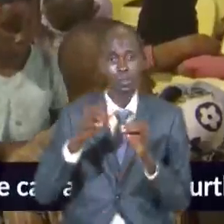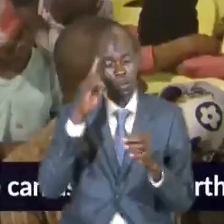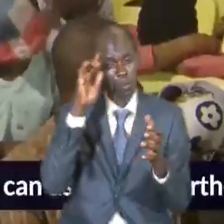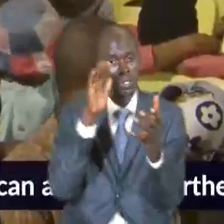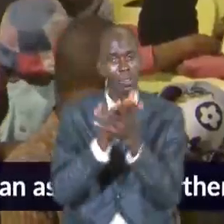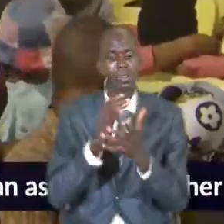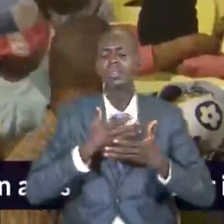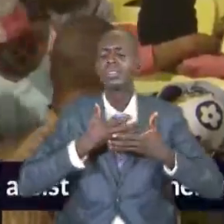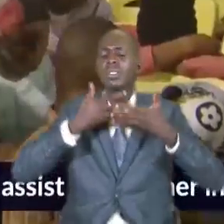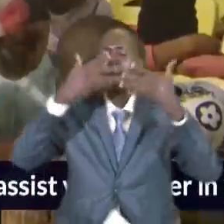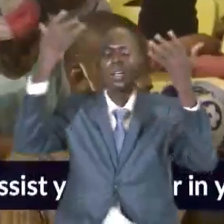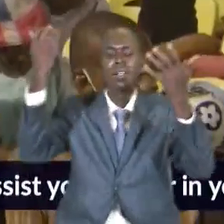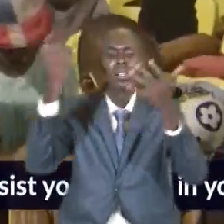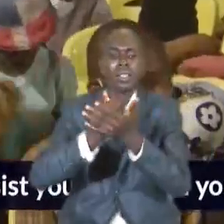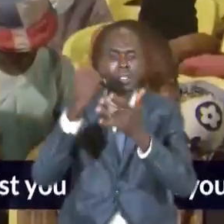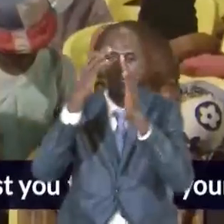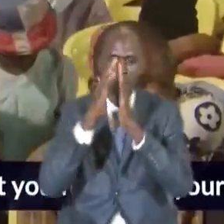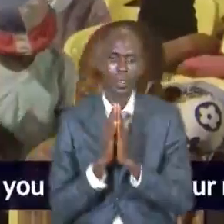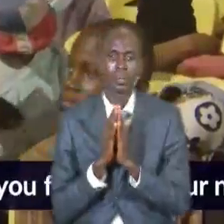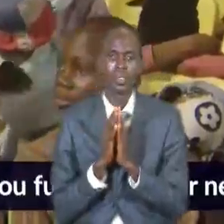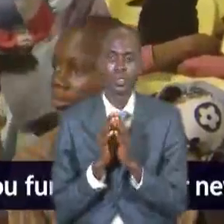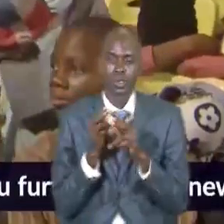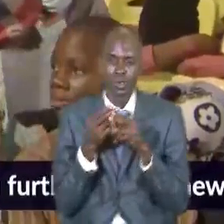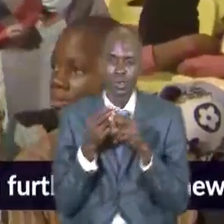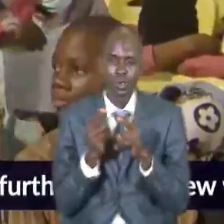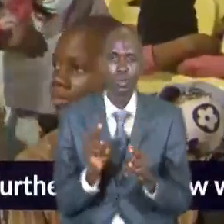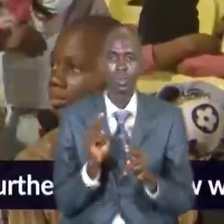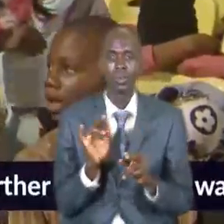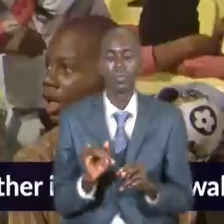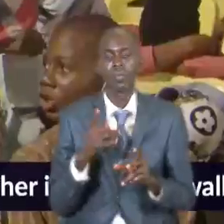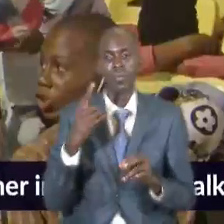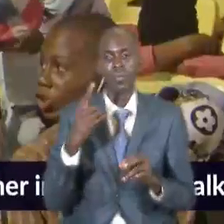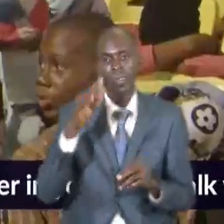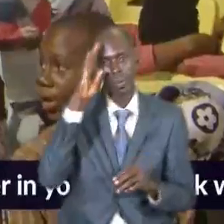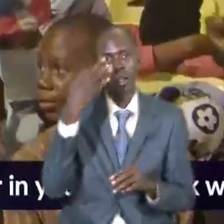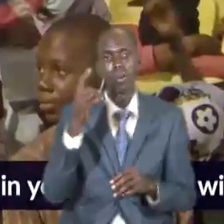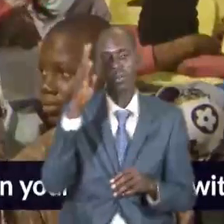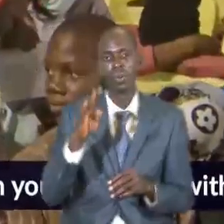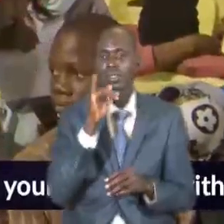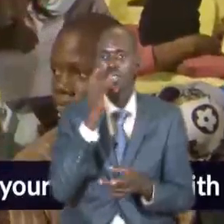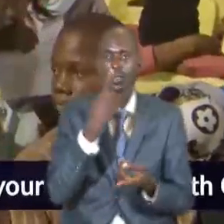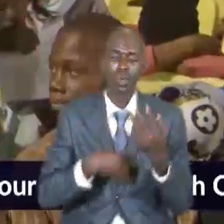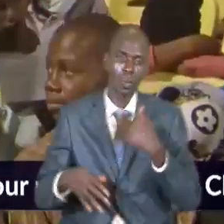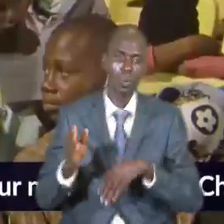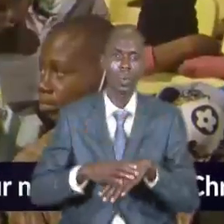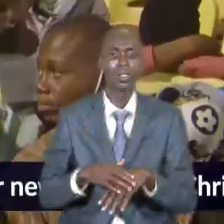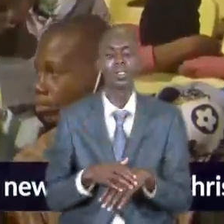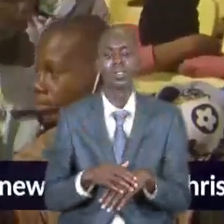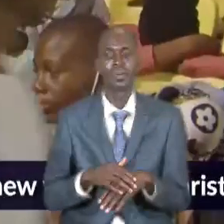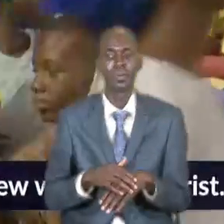Very shortly, the man of God is coming back. Interruption is coming your way. You must expect something